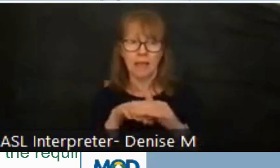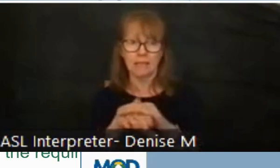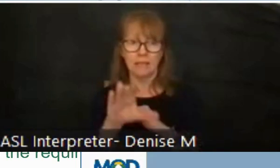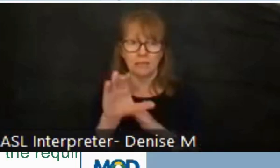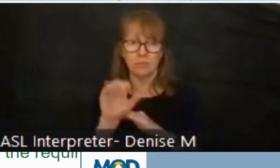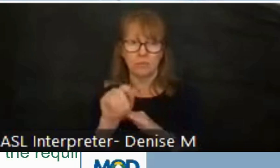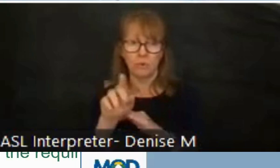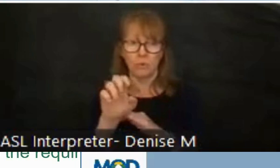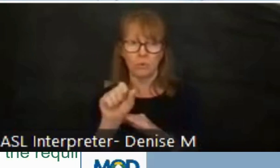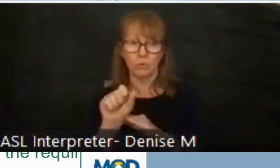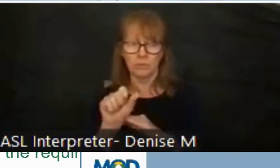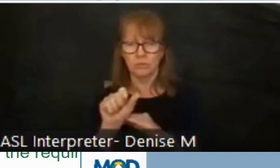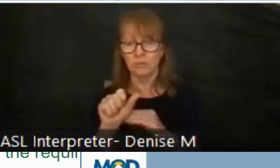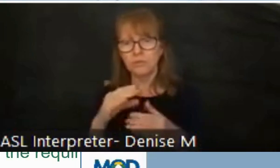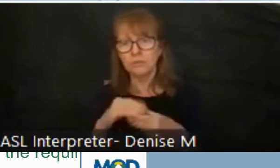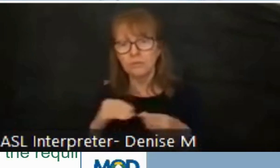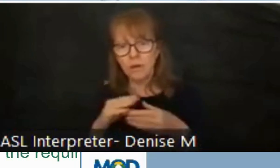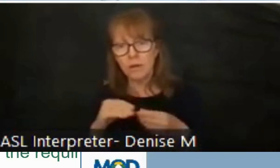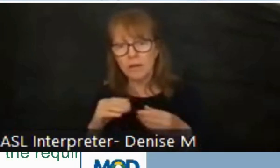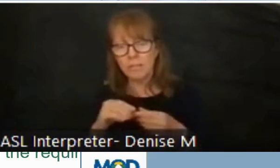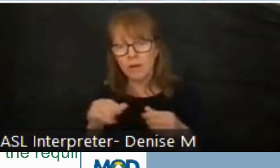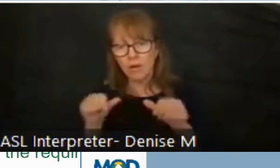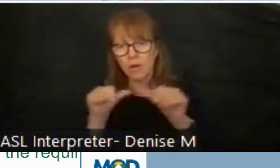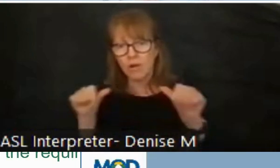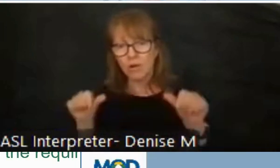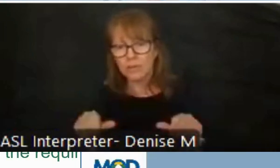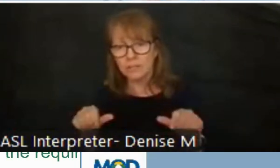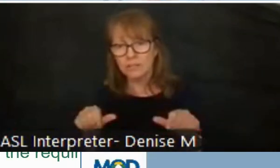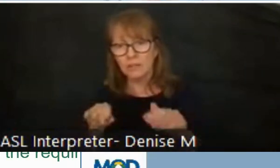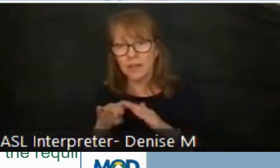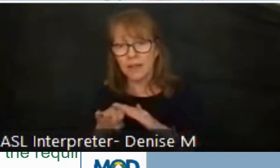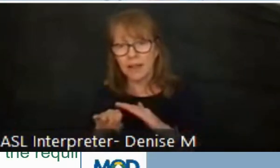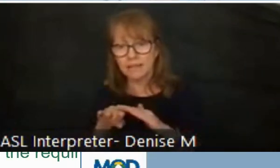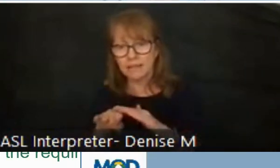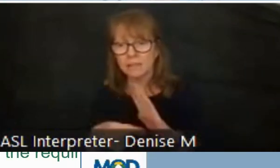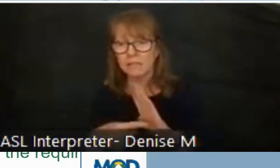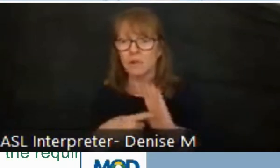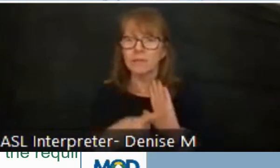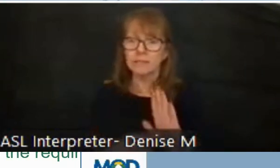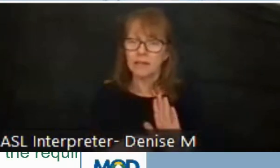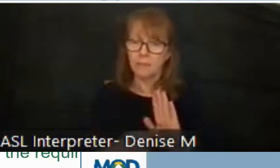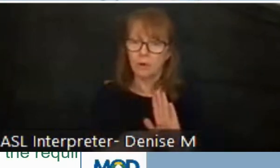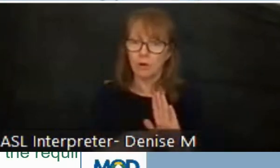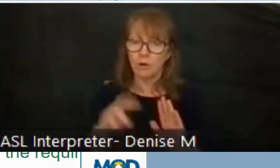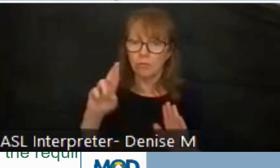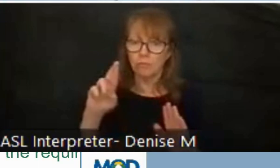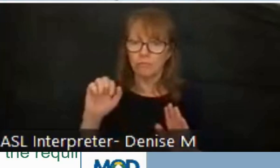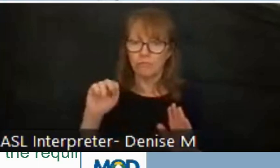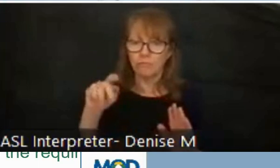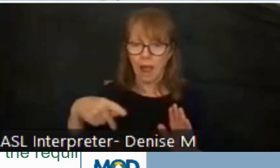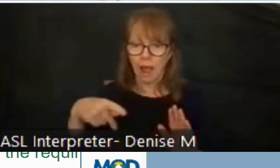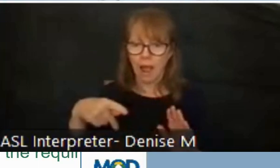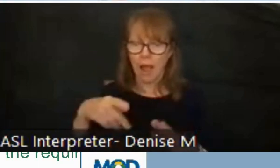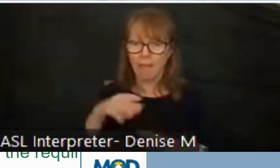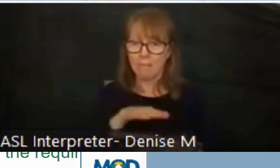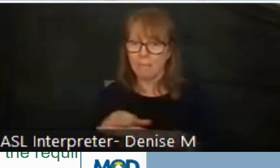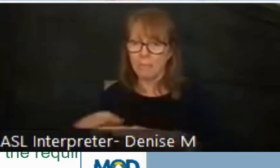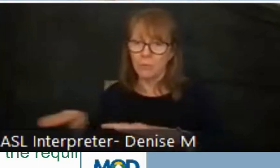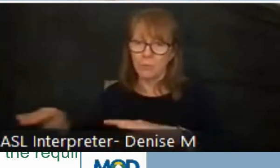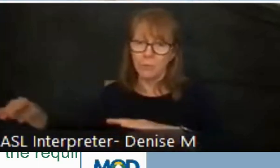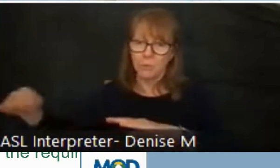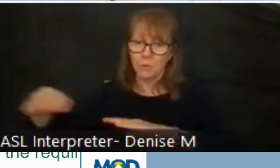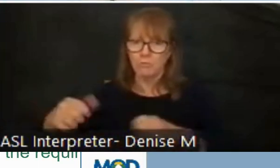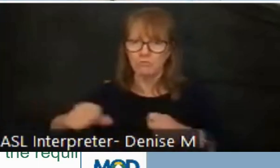codes. For example, you can't add a ramp if there's not enough room to do it,